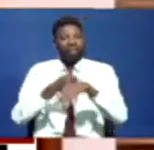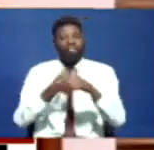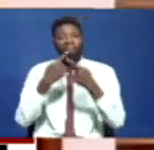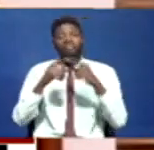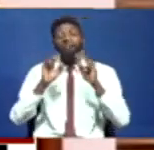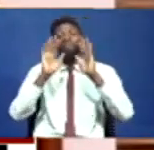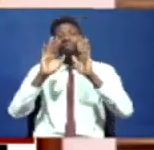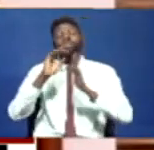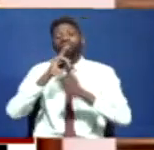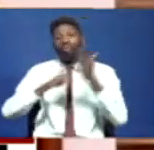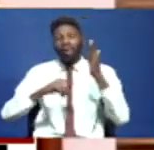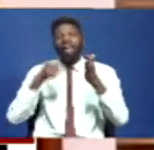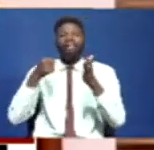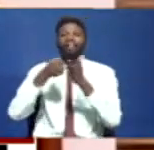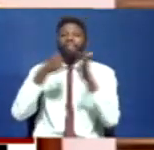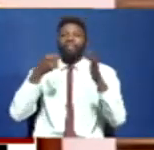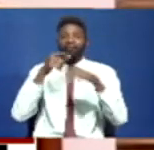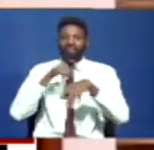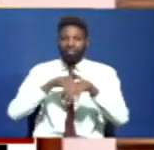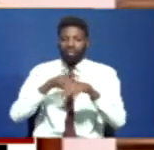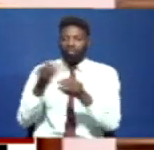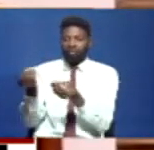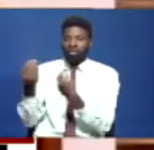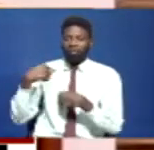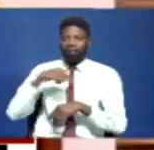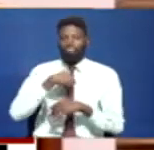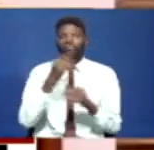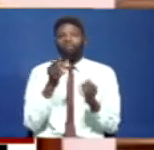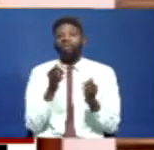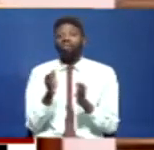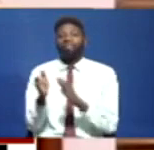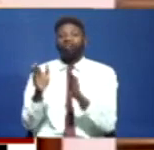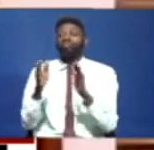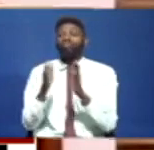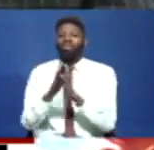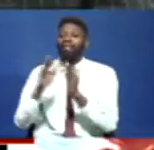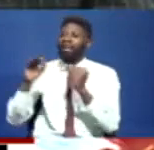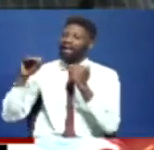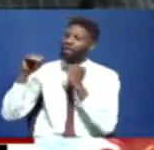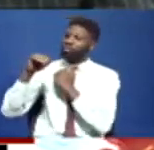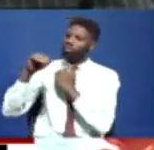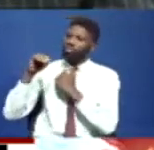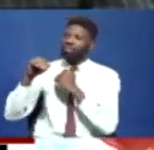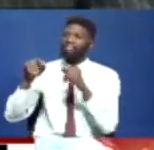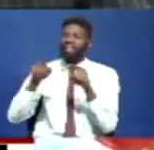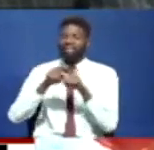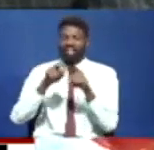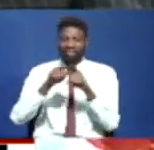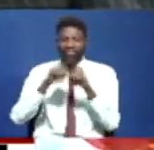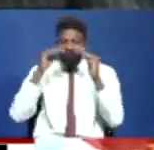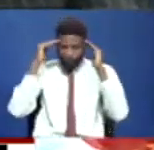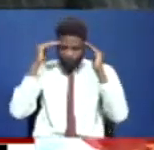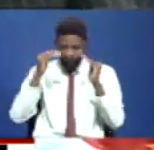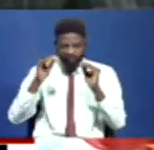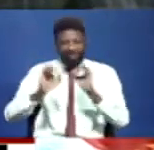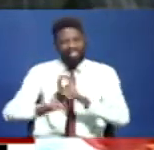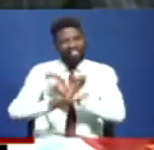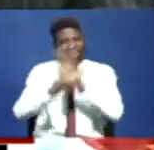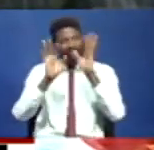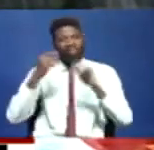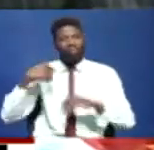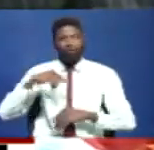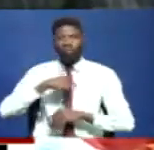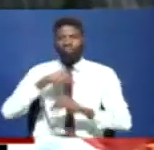the opportunities presented to us. With accountability and determination, let's endeavor to make a